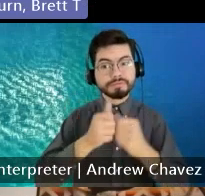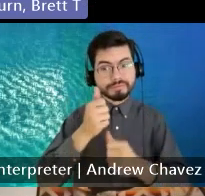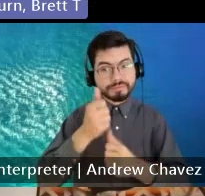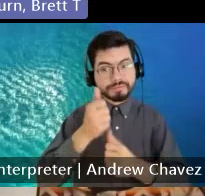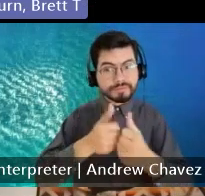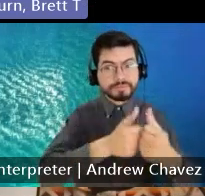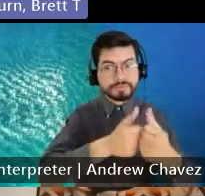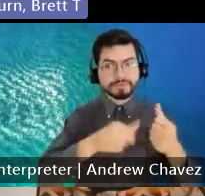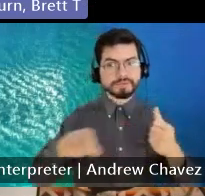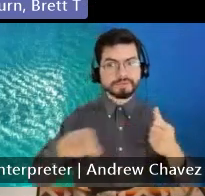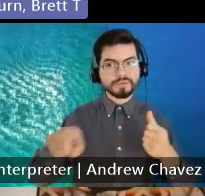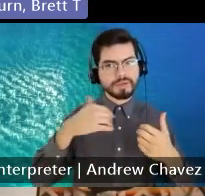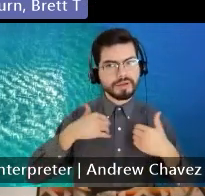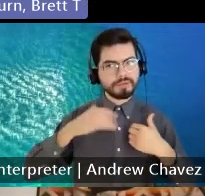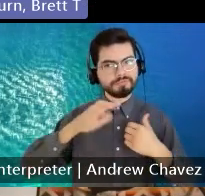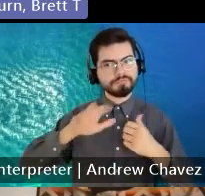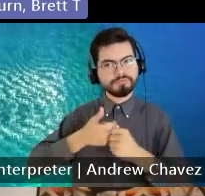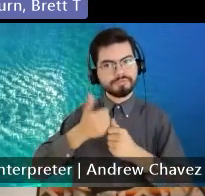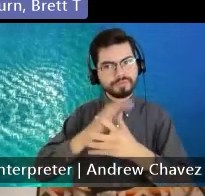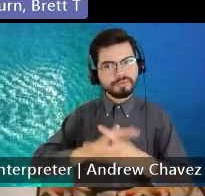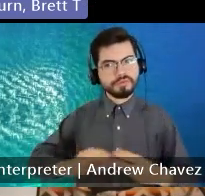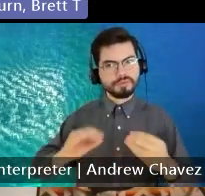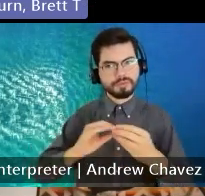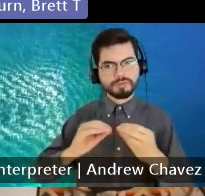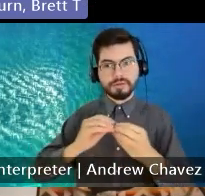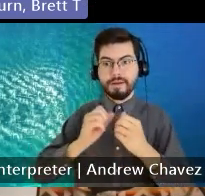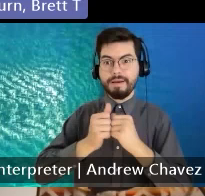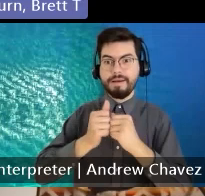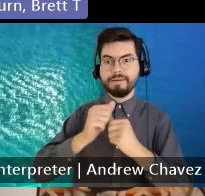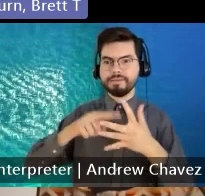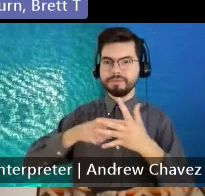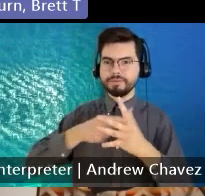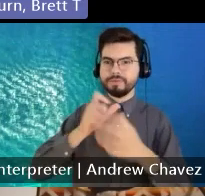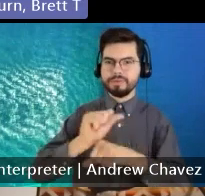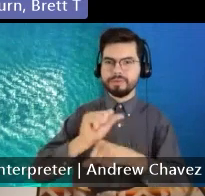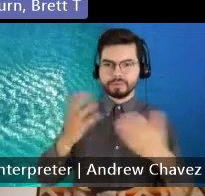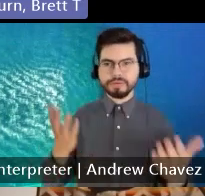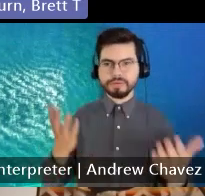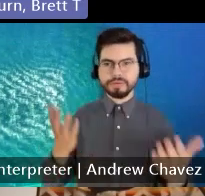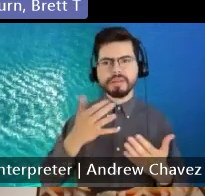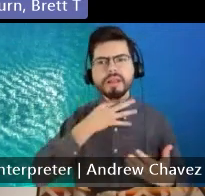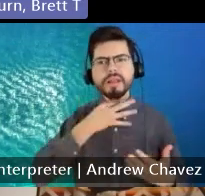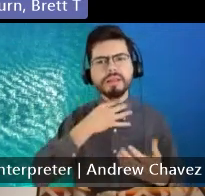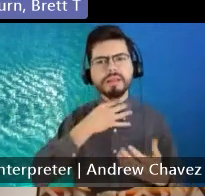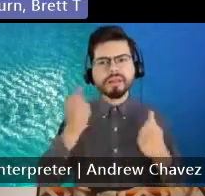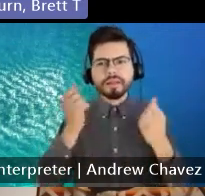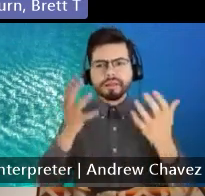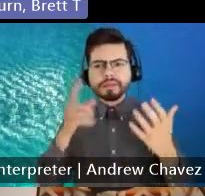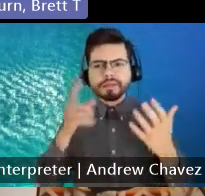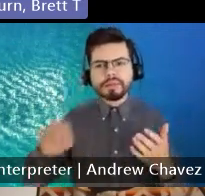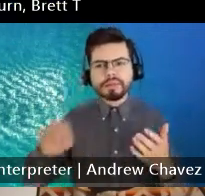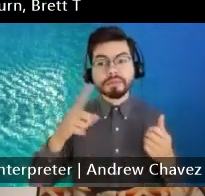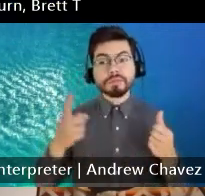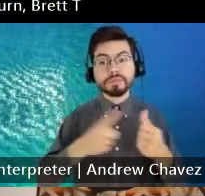here and why you're here, and I want to talk about that a little bit this morning. How many people are here for the first summer in